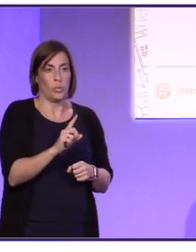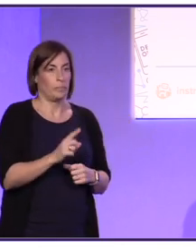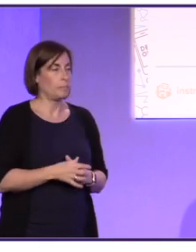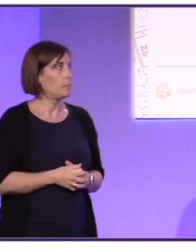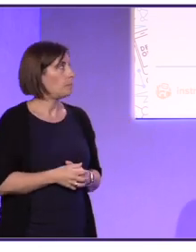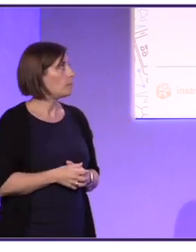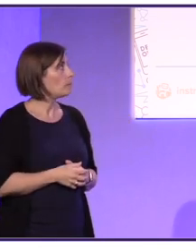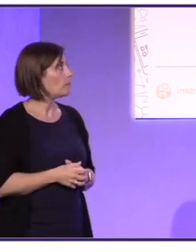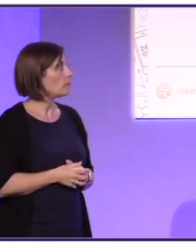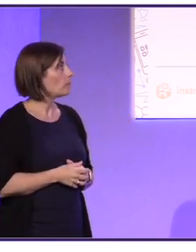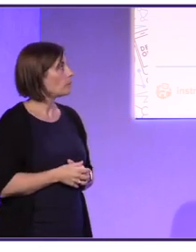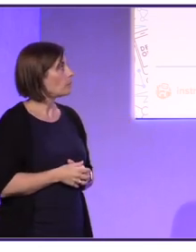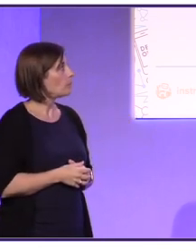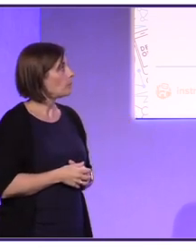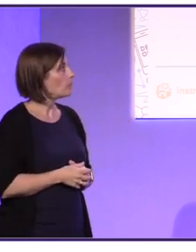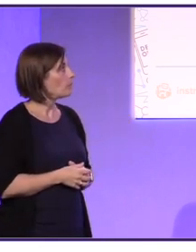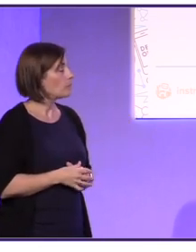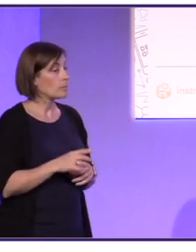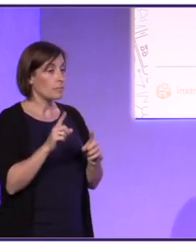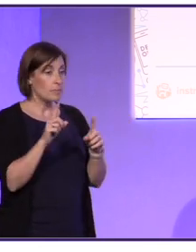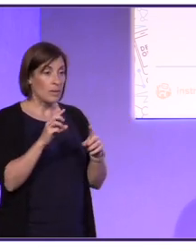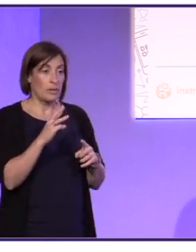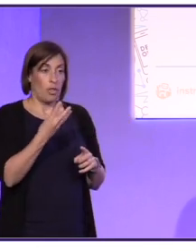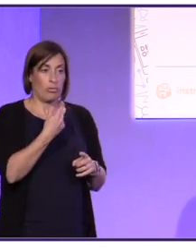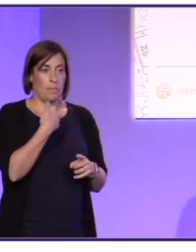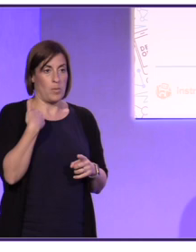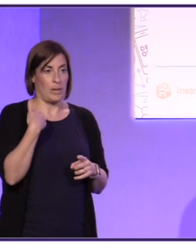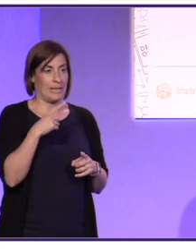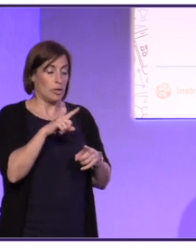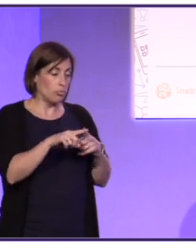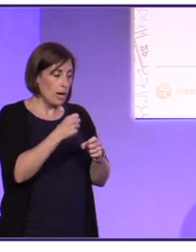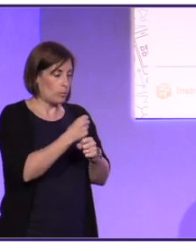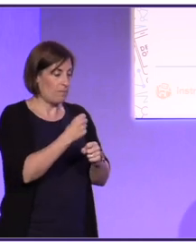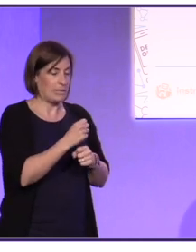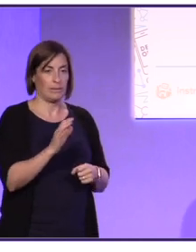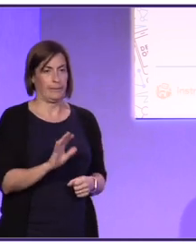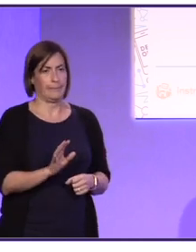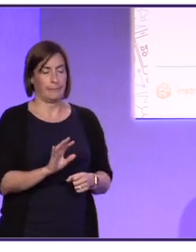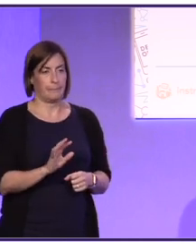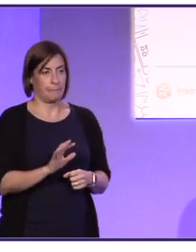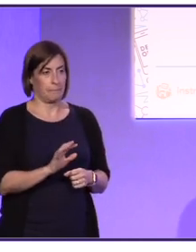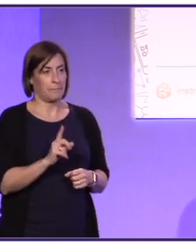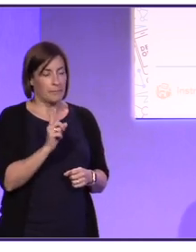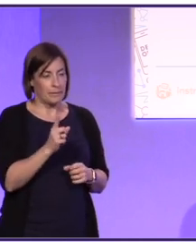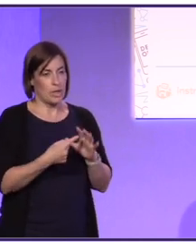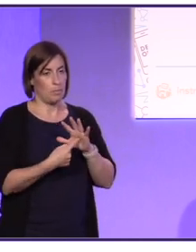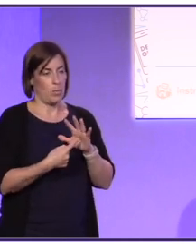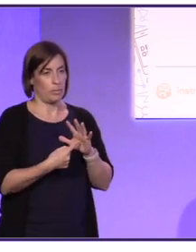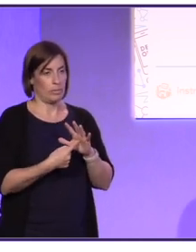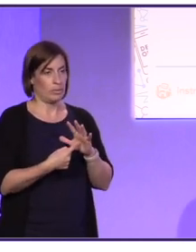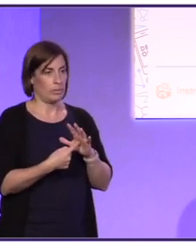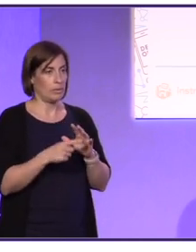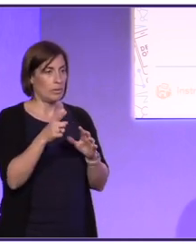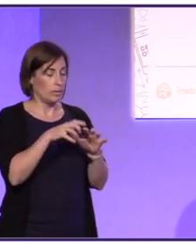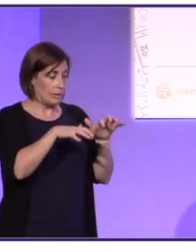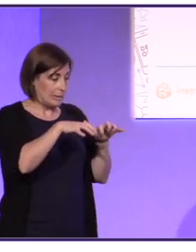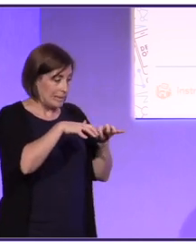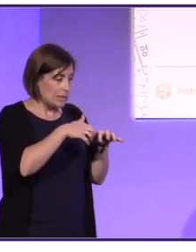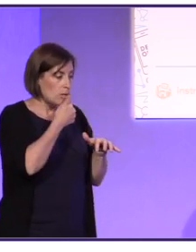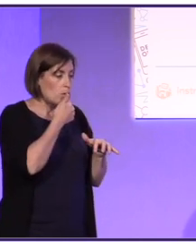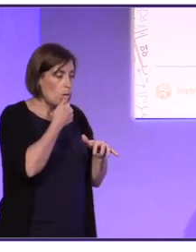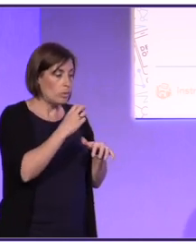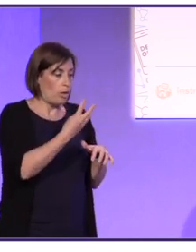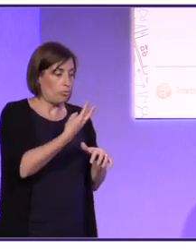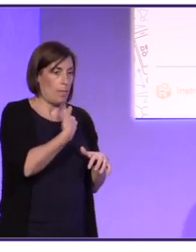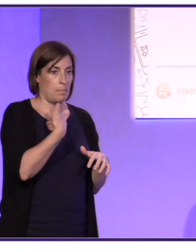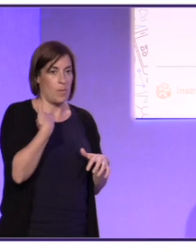But the most important thing is, do not try to fix things at 3 a.m. Trying to write code at 3 a.m., or